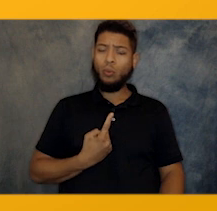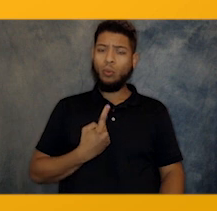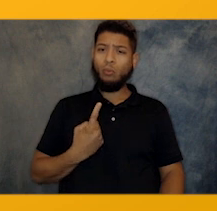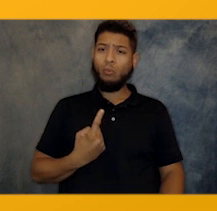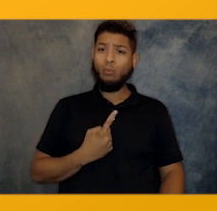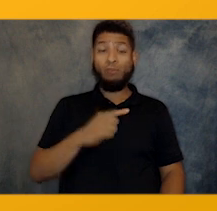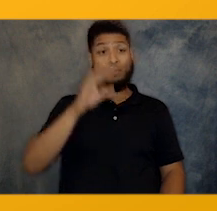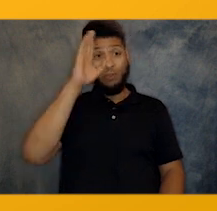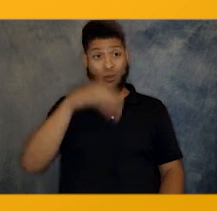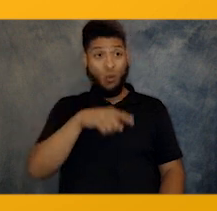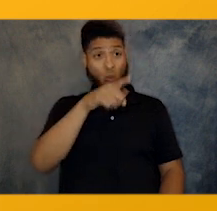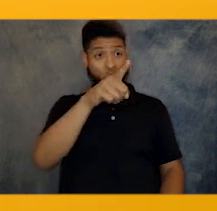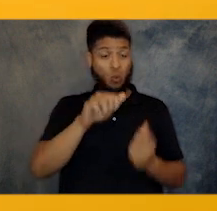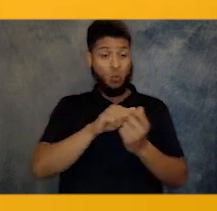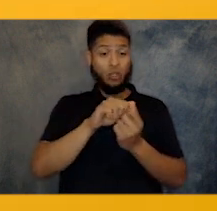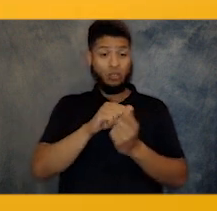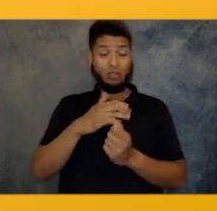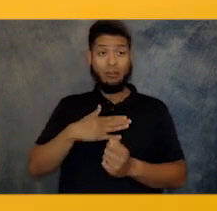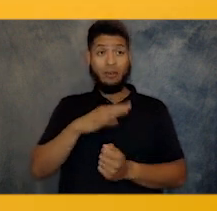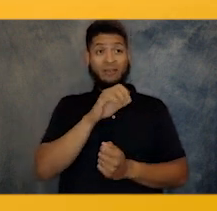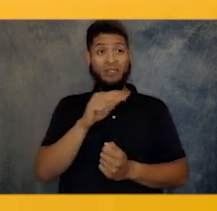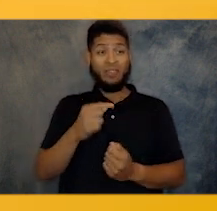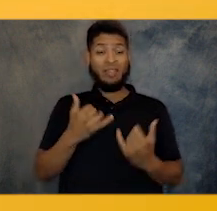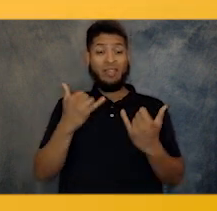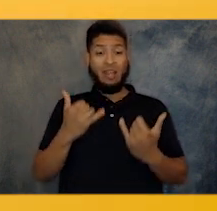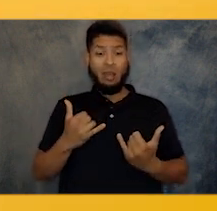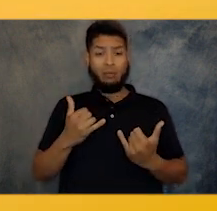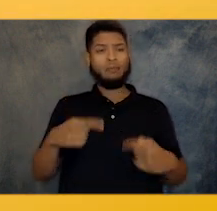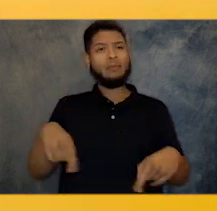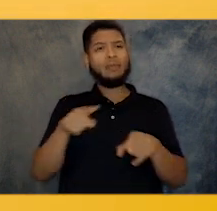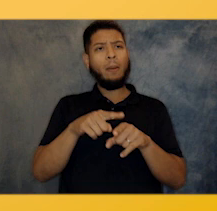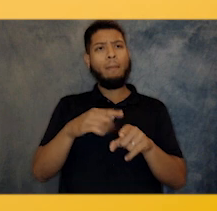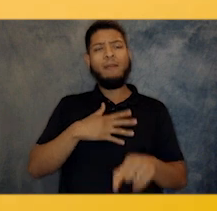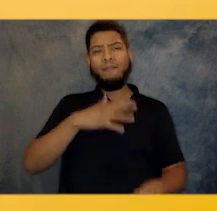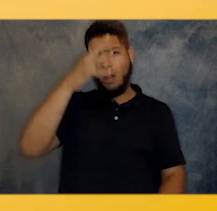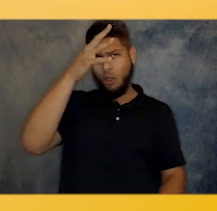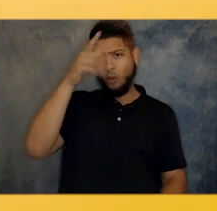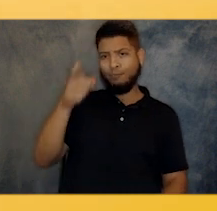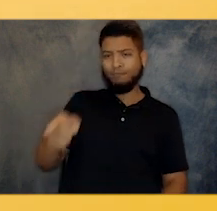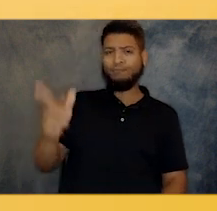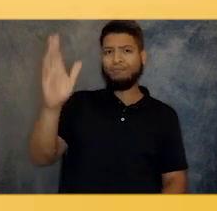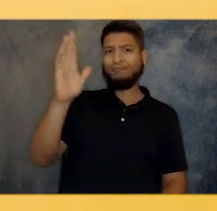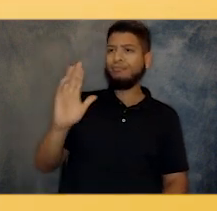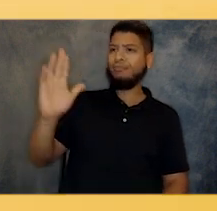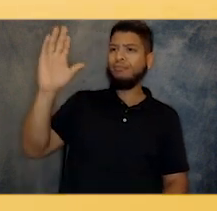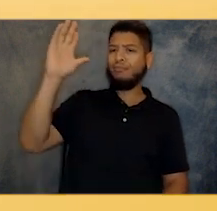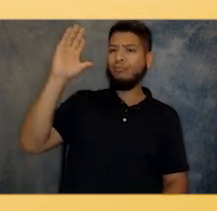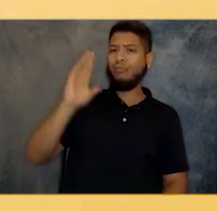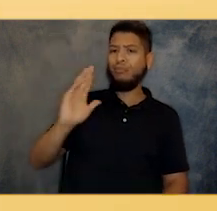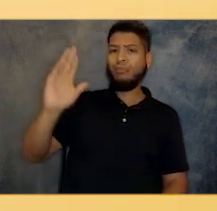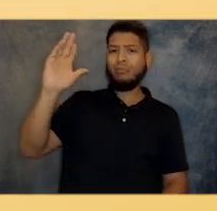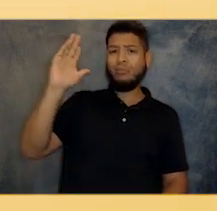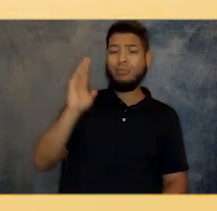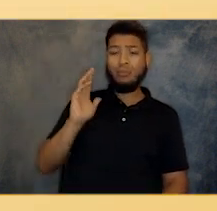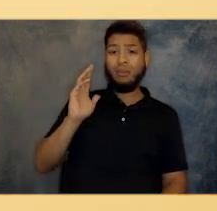alone. Do you know my father would bathe my feet as you do, as if it was the